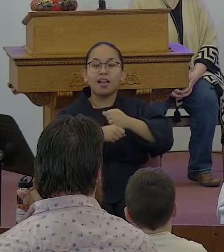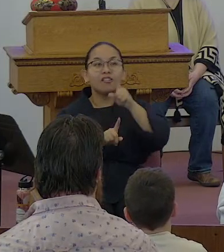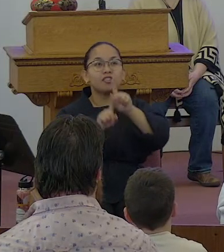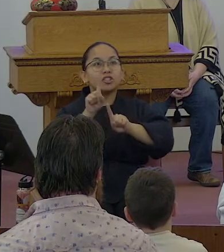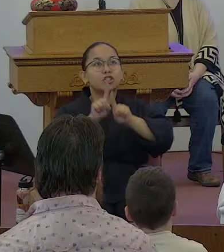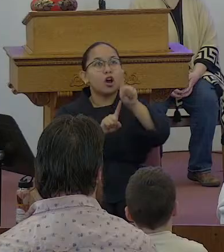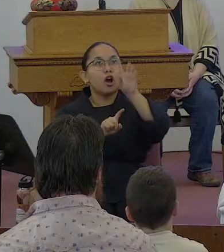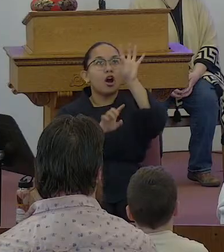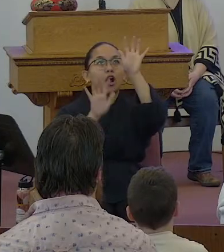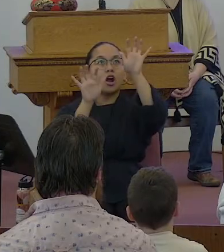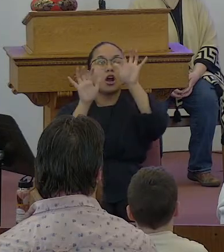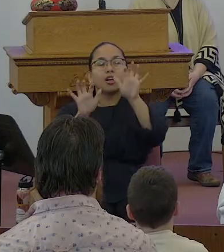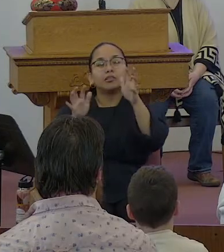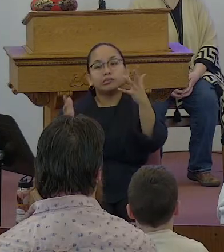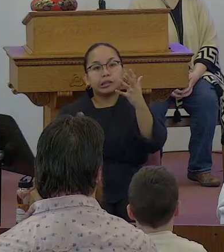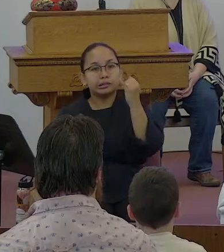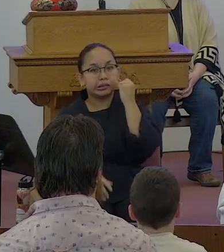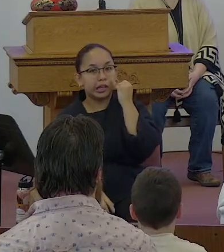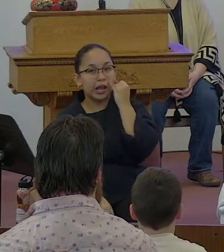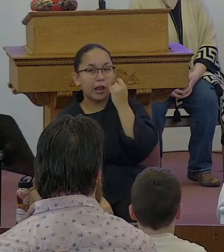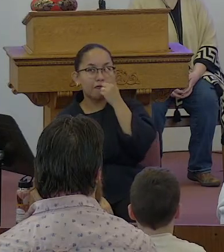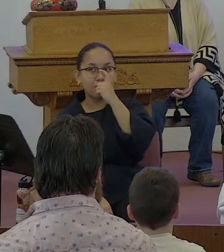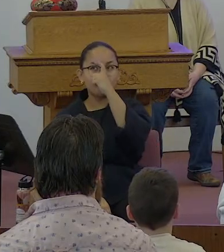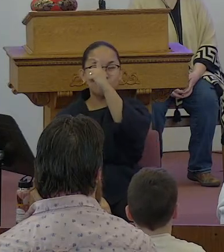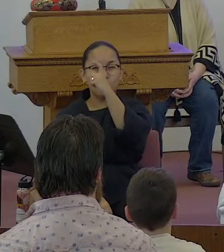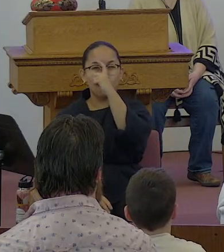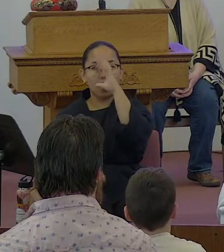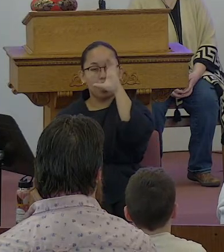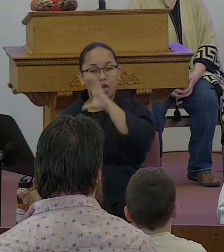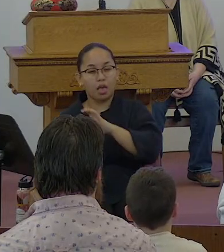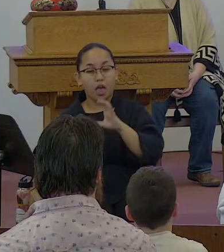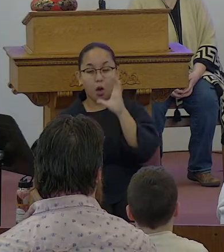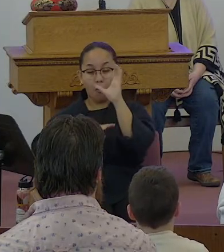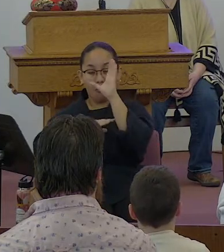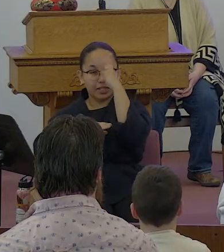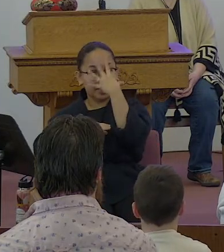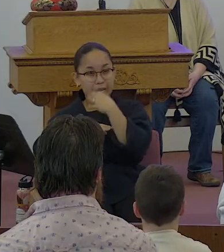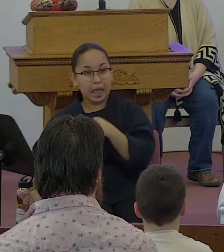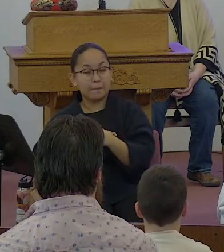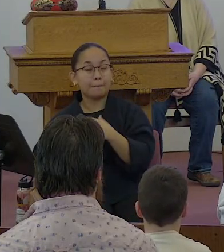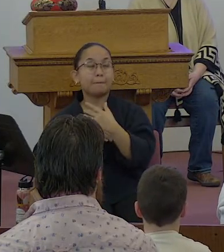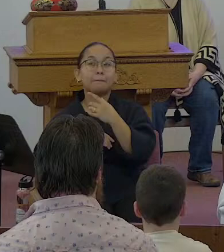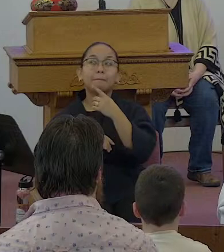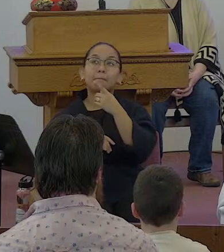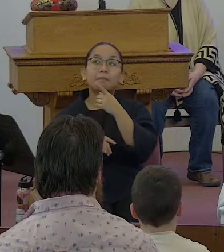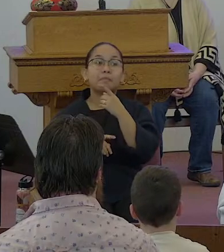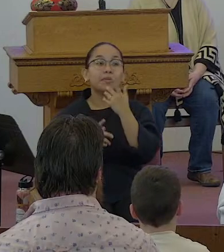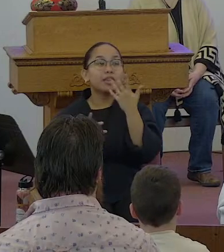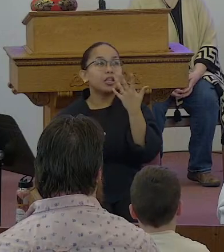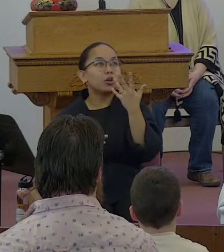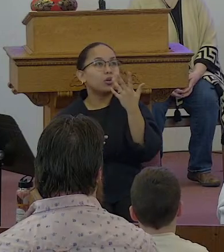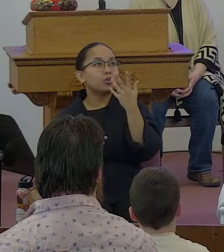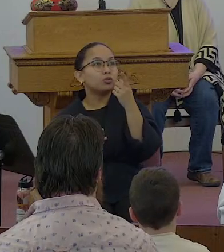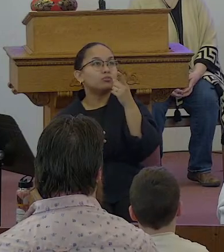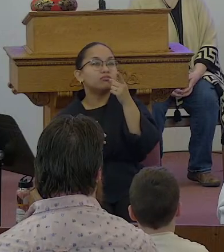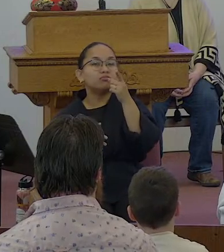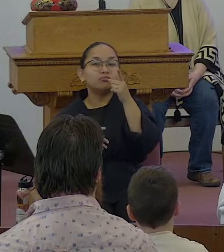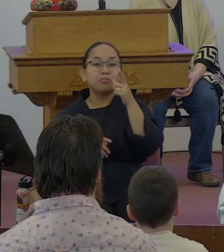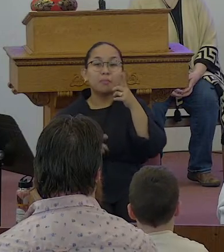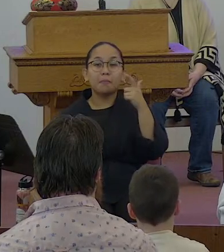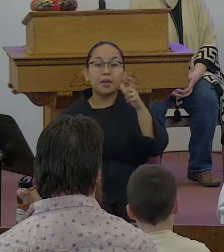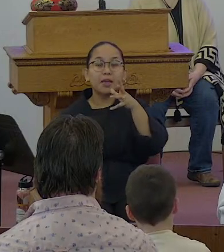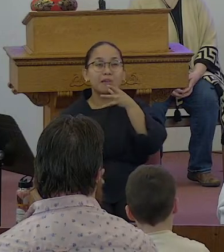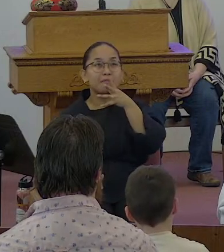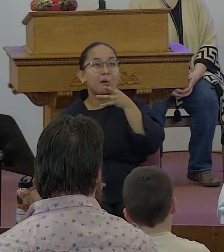in case old Moon overslept sometime. And Big Mama looked at the sun and the moon and the stars filling up